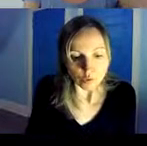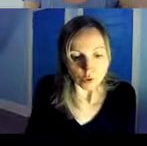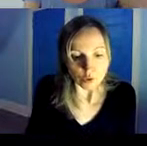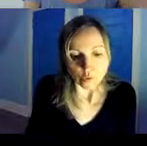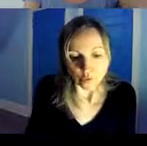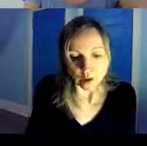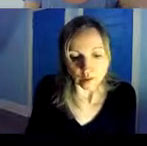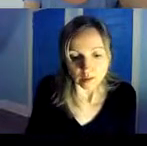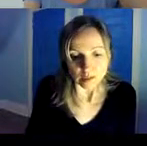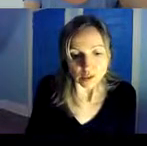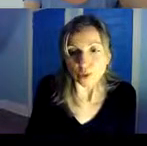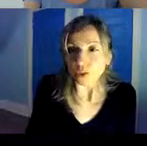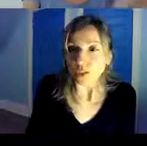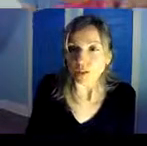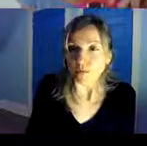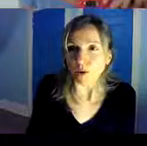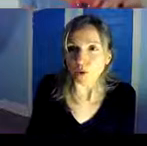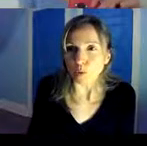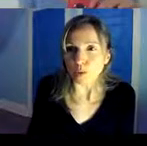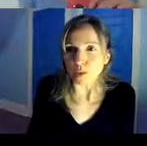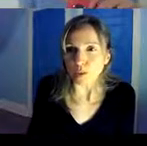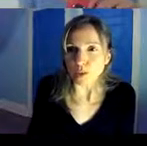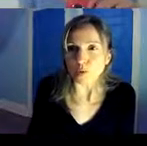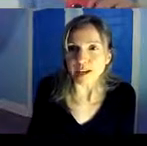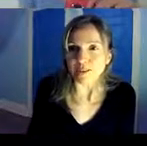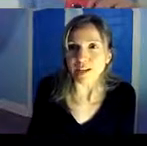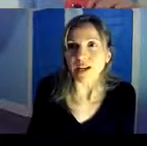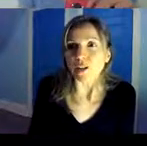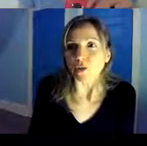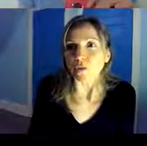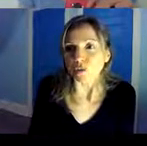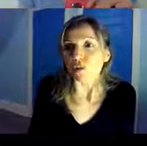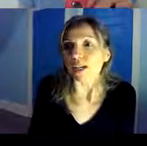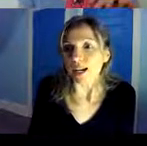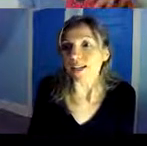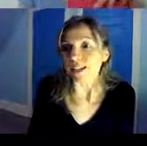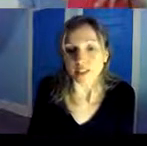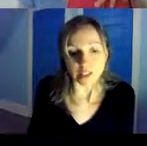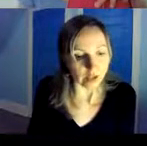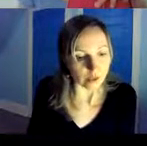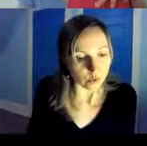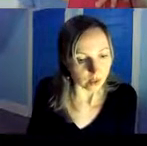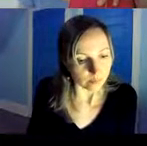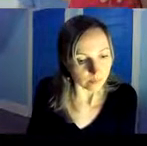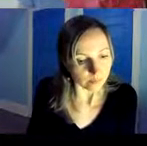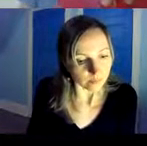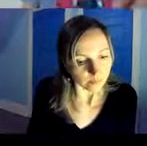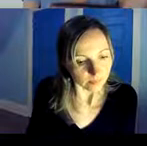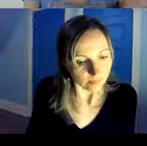this through to the fall. You'll notice that in the fall, the growth is going to slow down, and so your cutting can slow down as